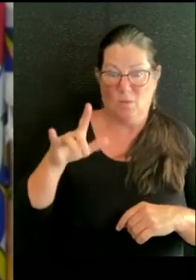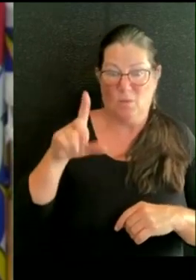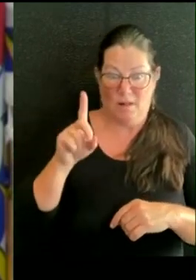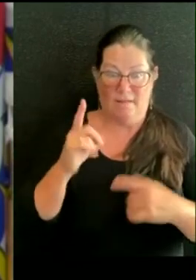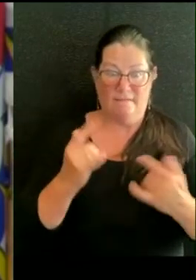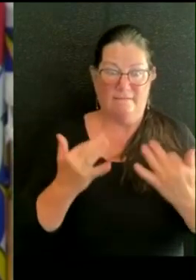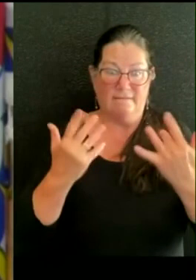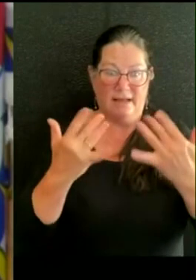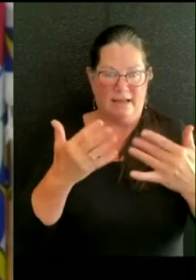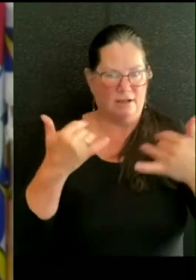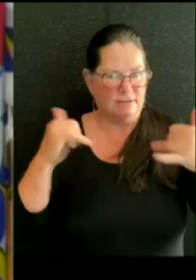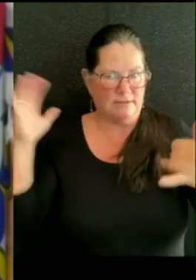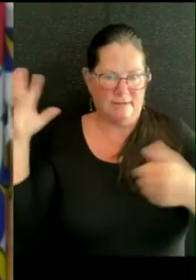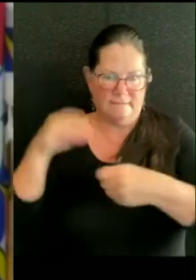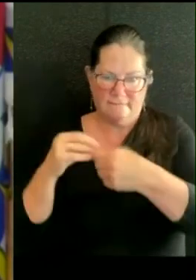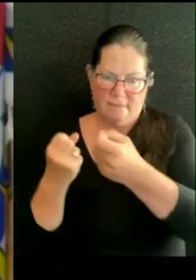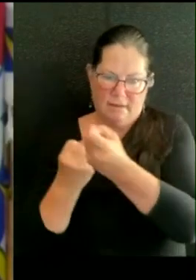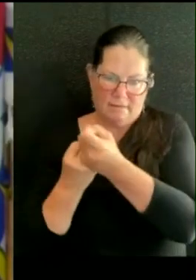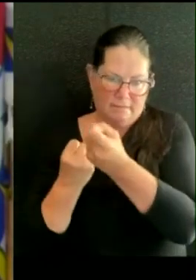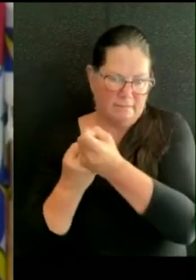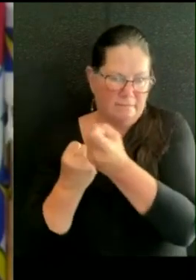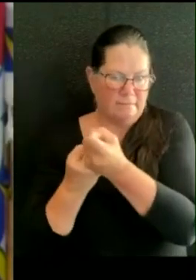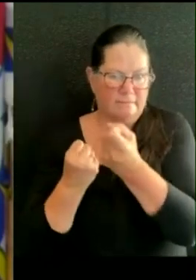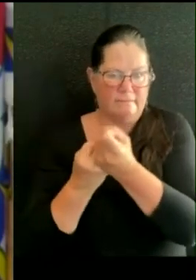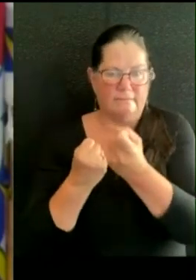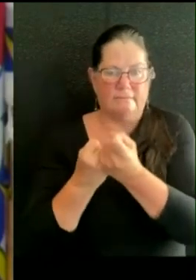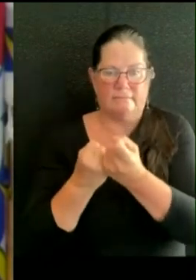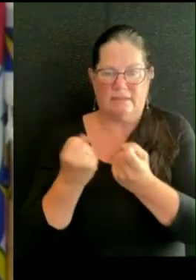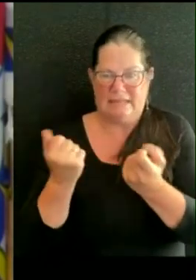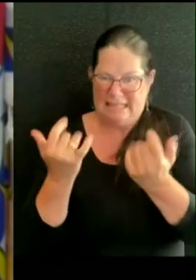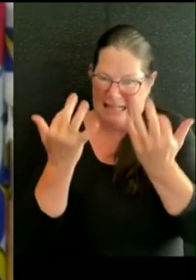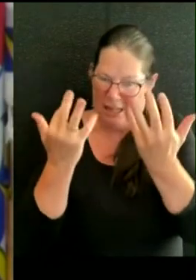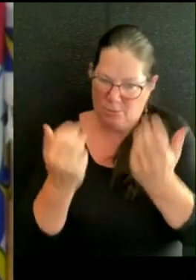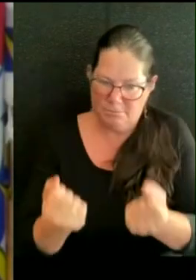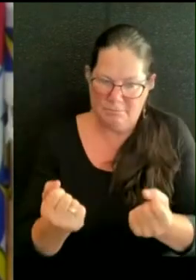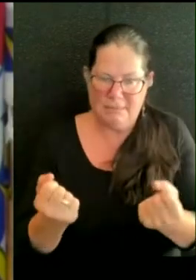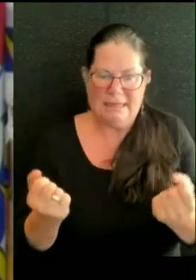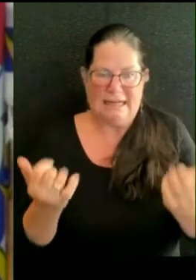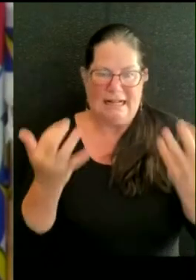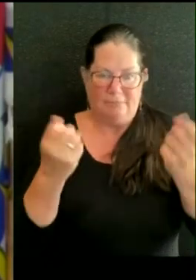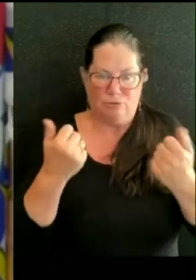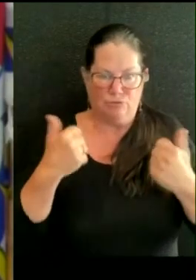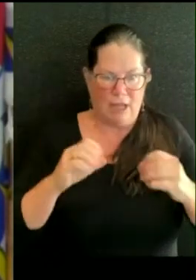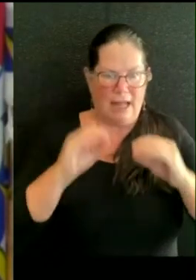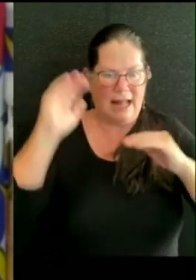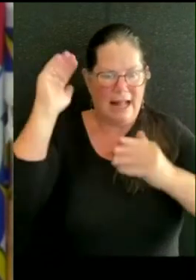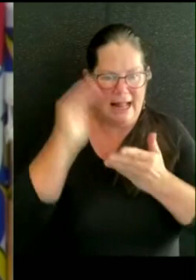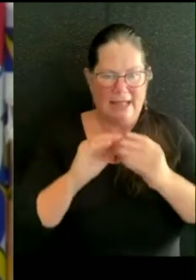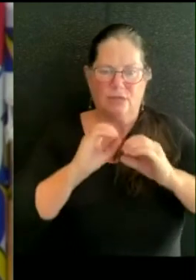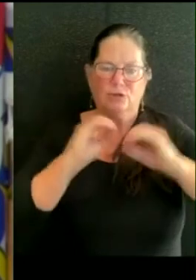has left your community. Thank you for this opportunity to be included with these press conferences.